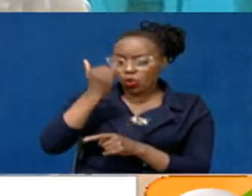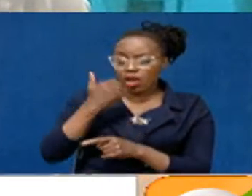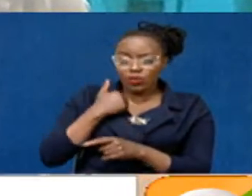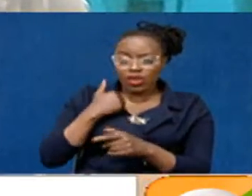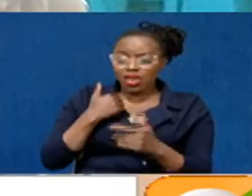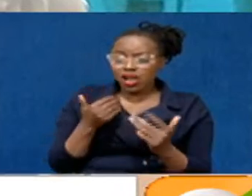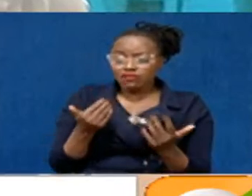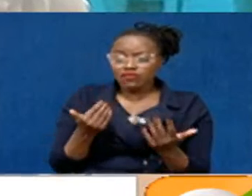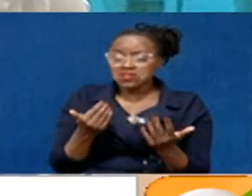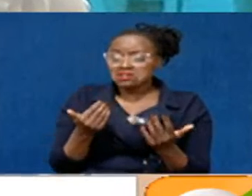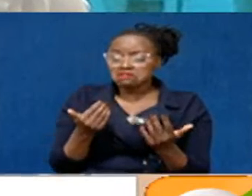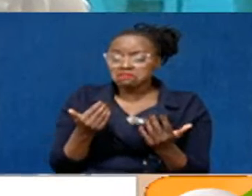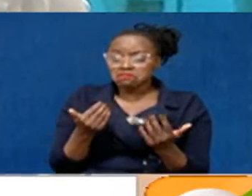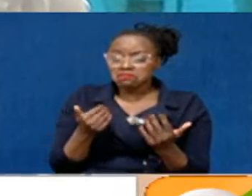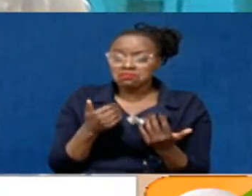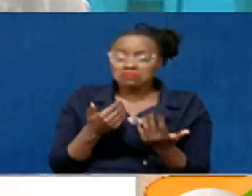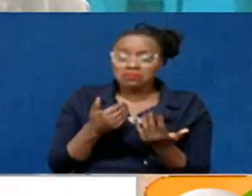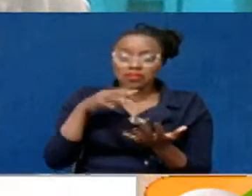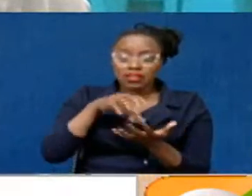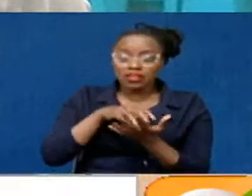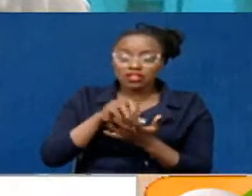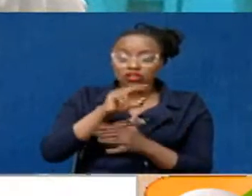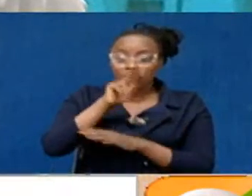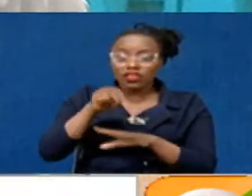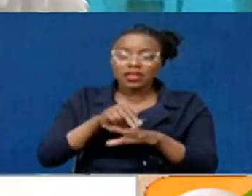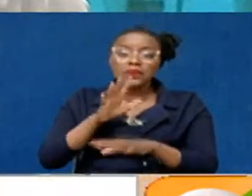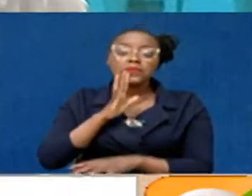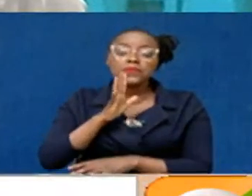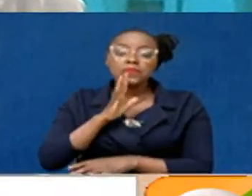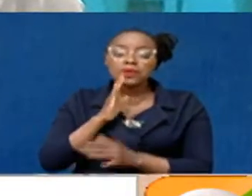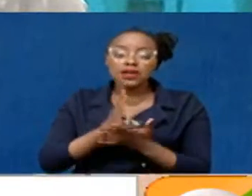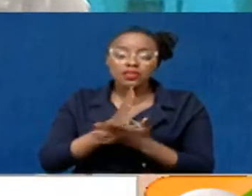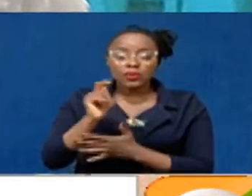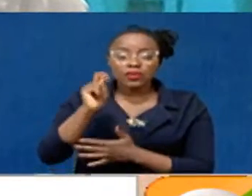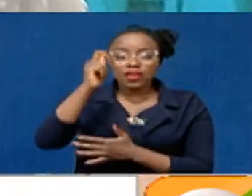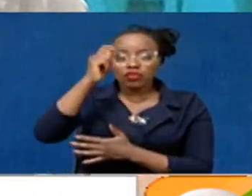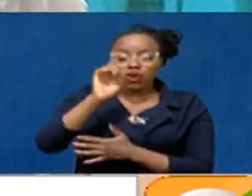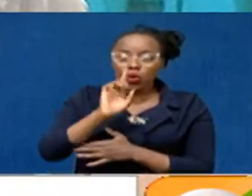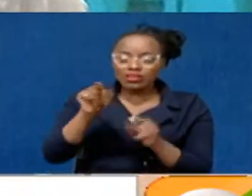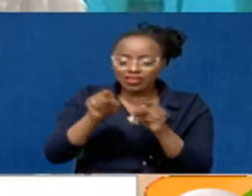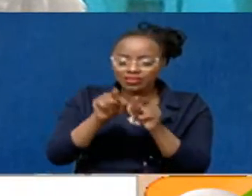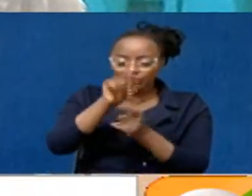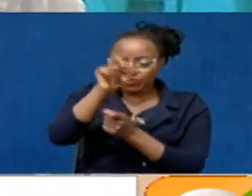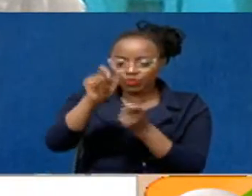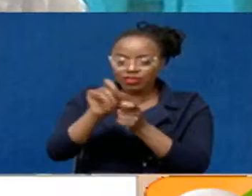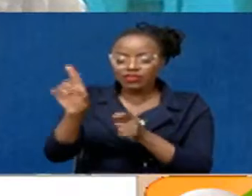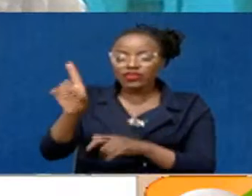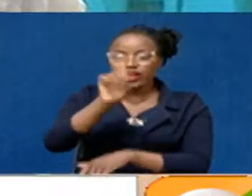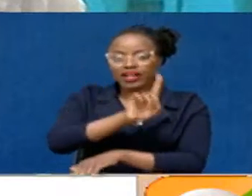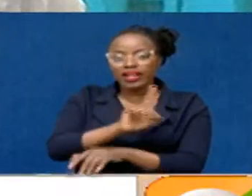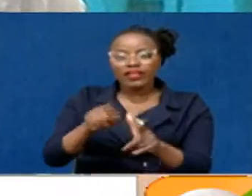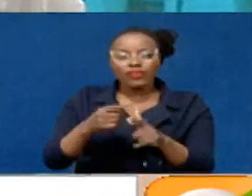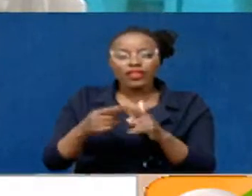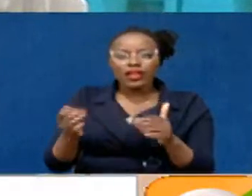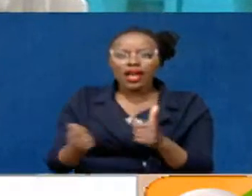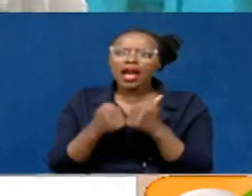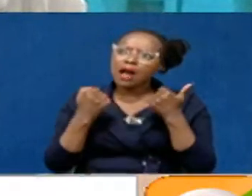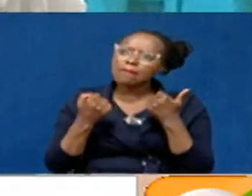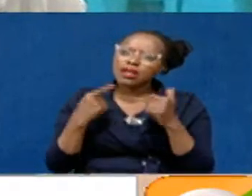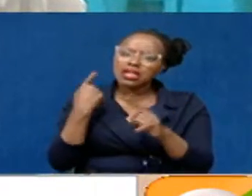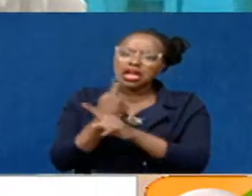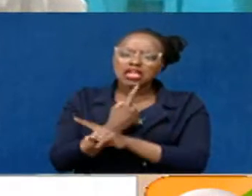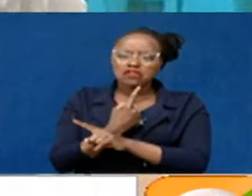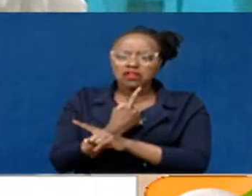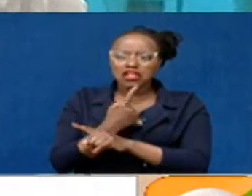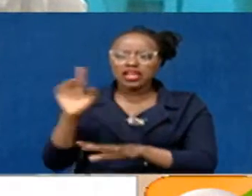was, the State of the Nation addressed by the president on that very day, then it would happen a different